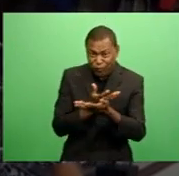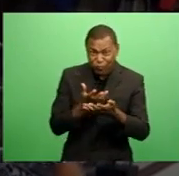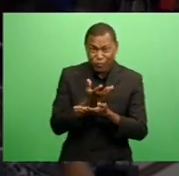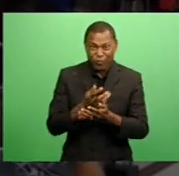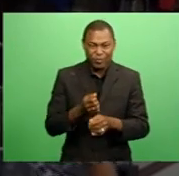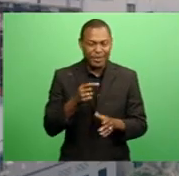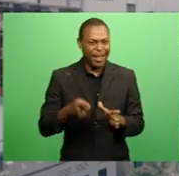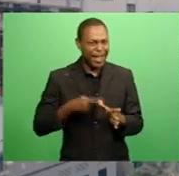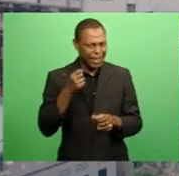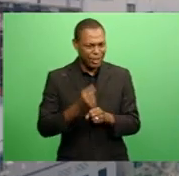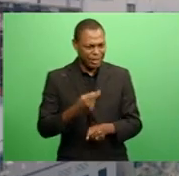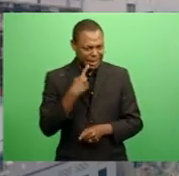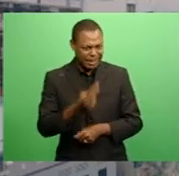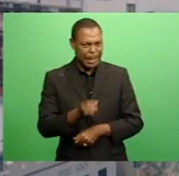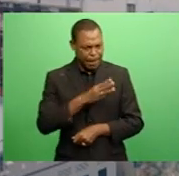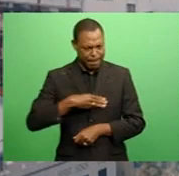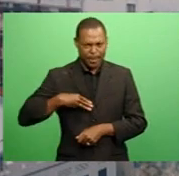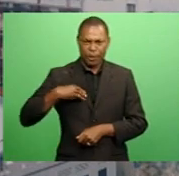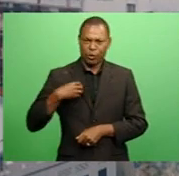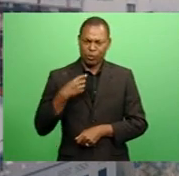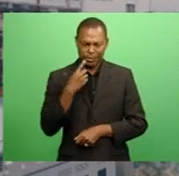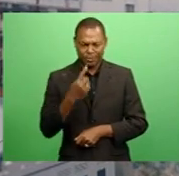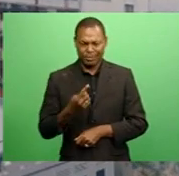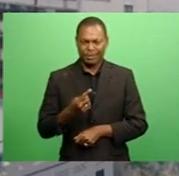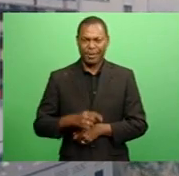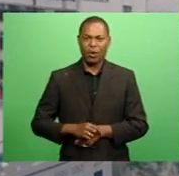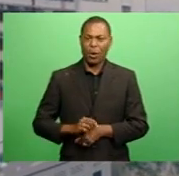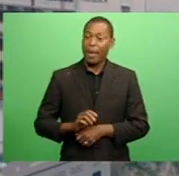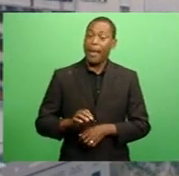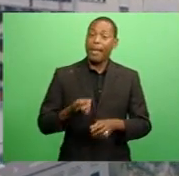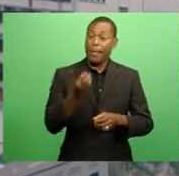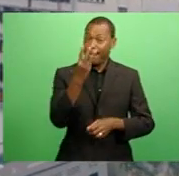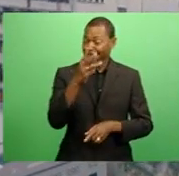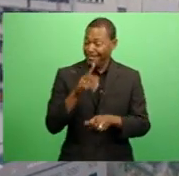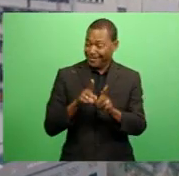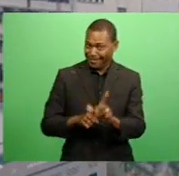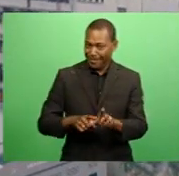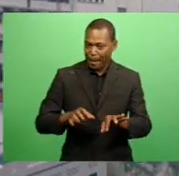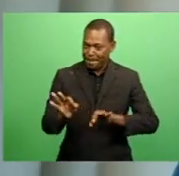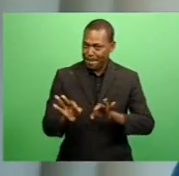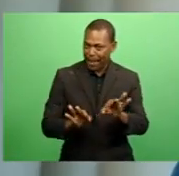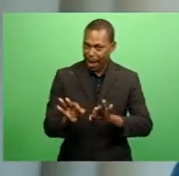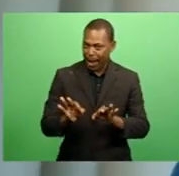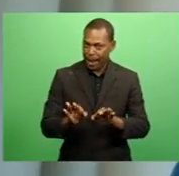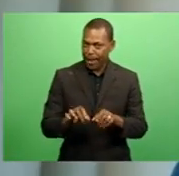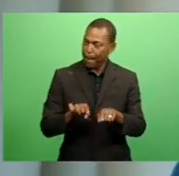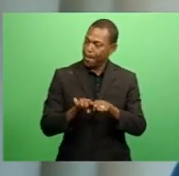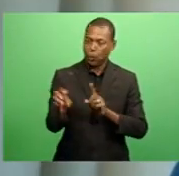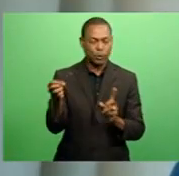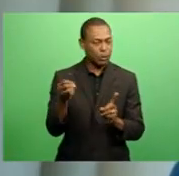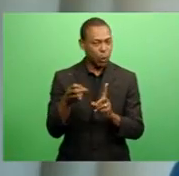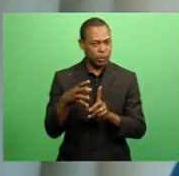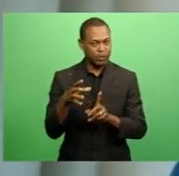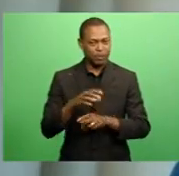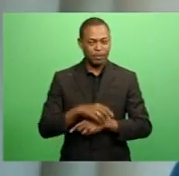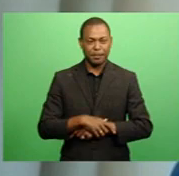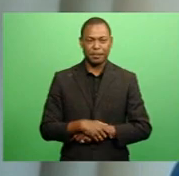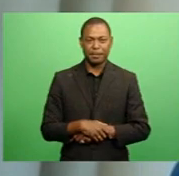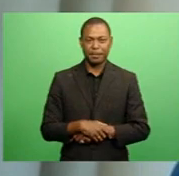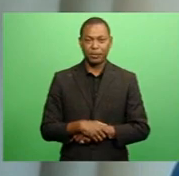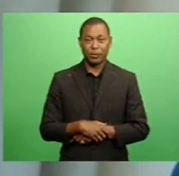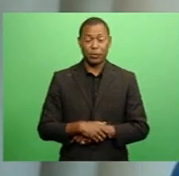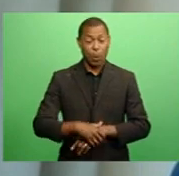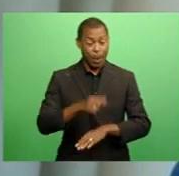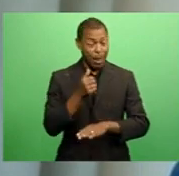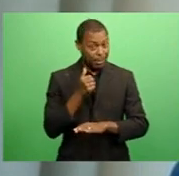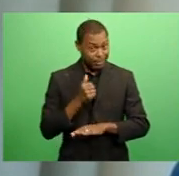all ministries must provide a 3-year budget plan because long-term planning is important. We have to ensure that the civil servants,